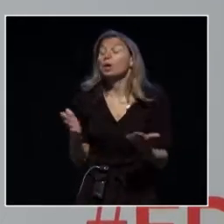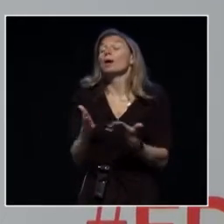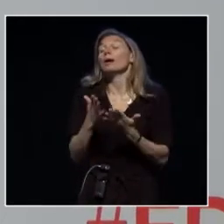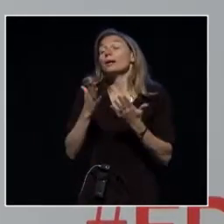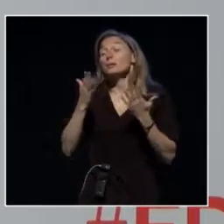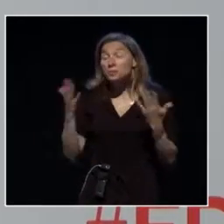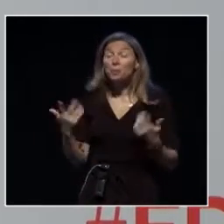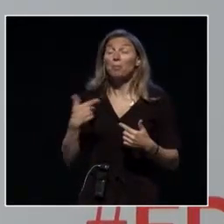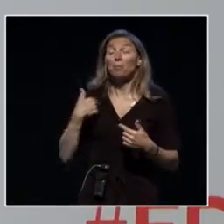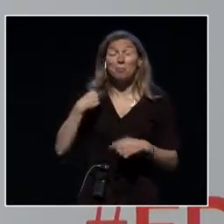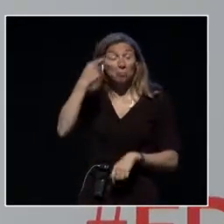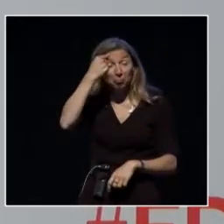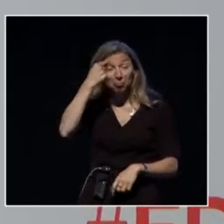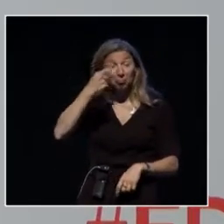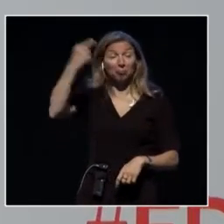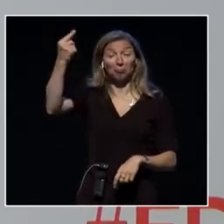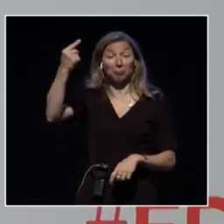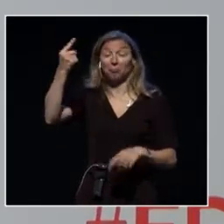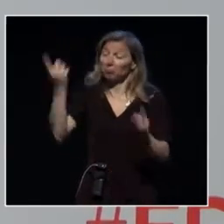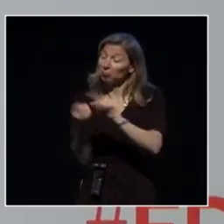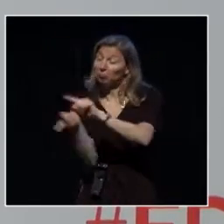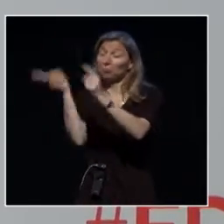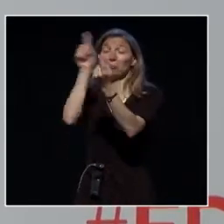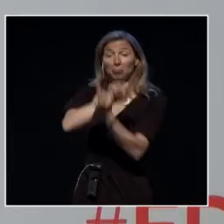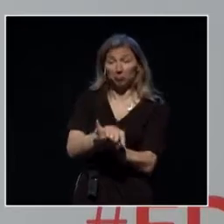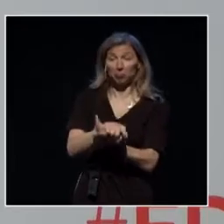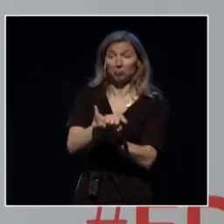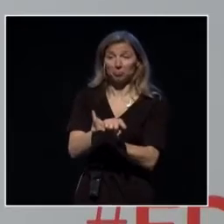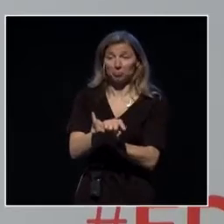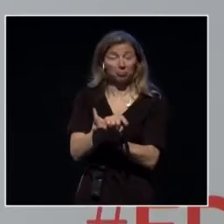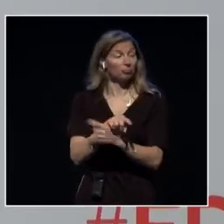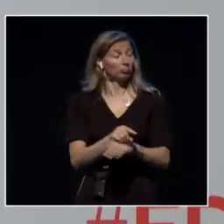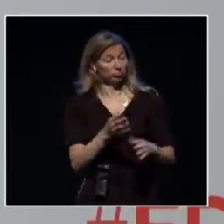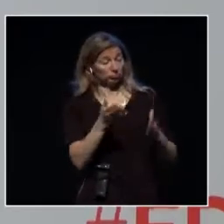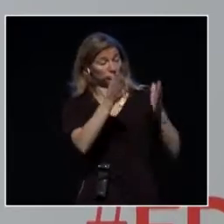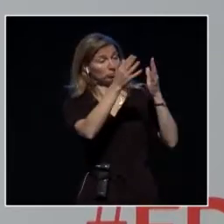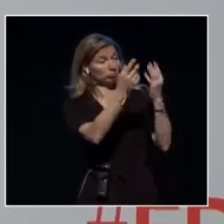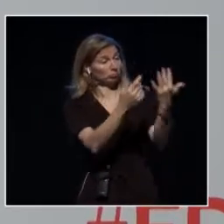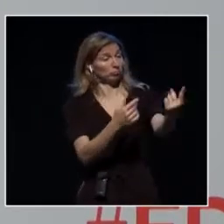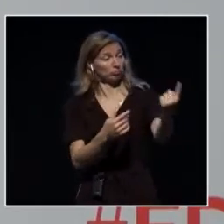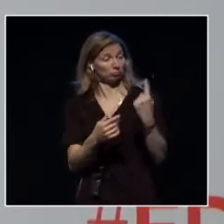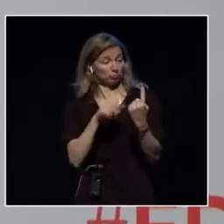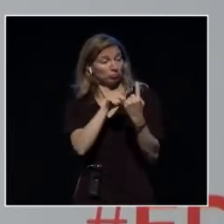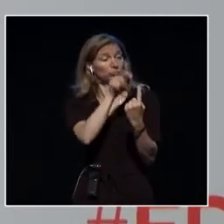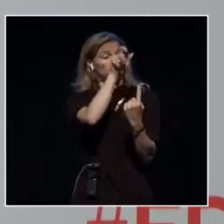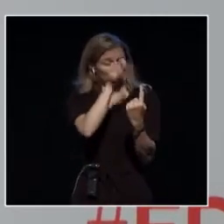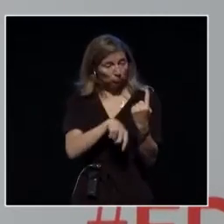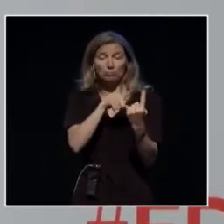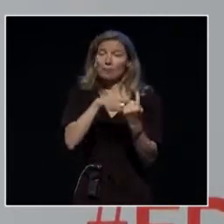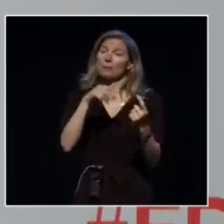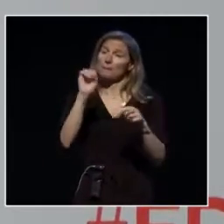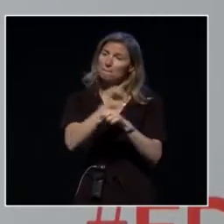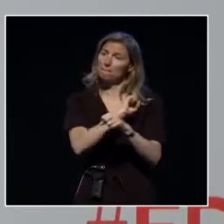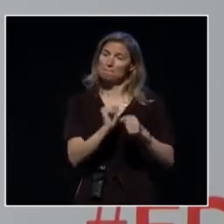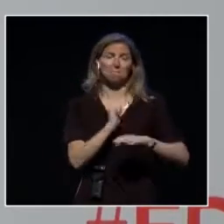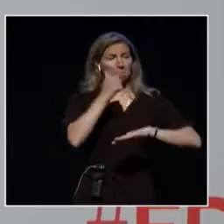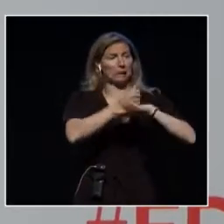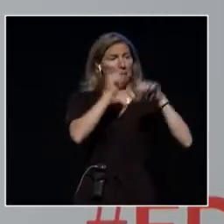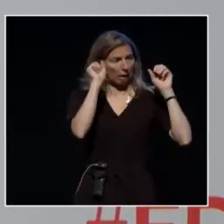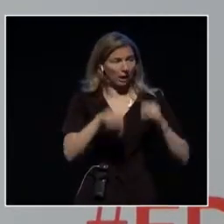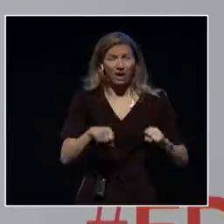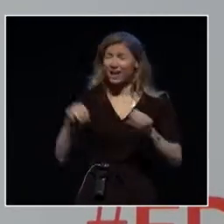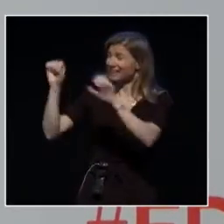the idea that why not look at them as an entrepreneur so that they can get themselves disconnected from the